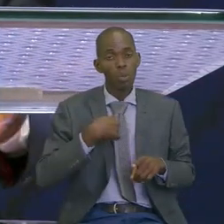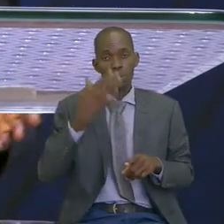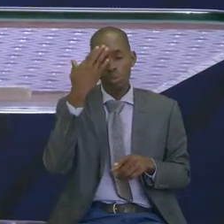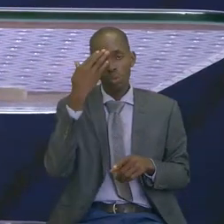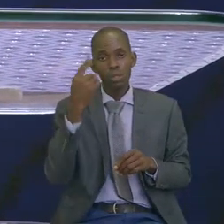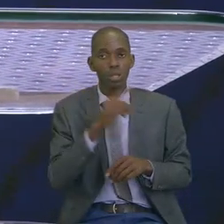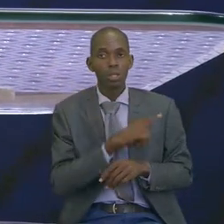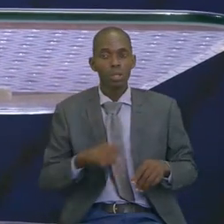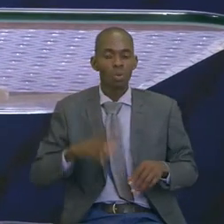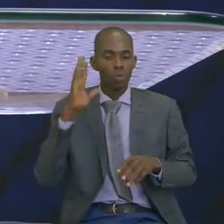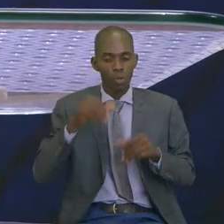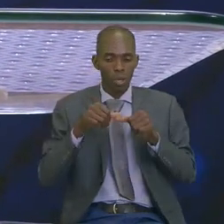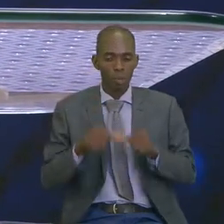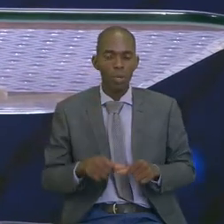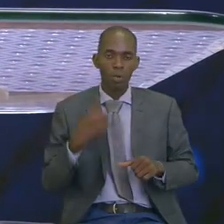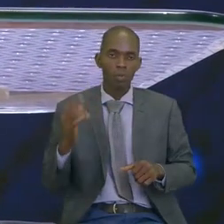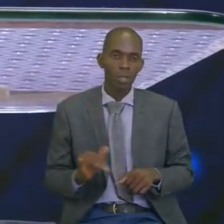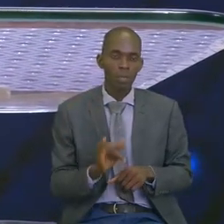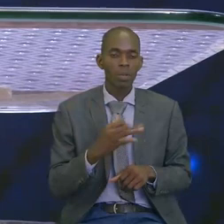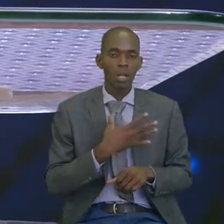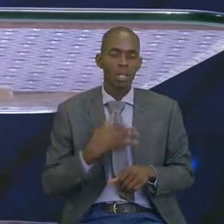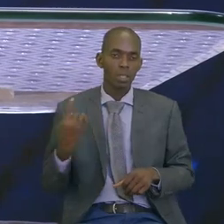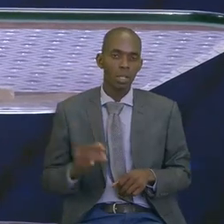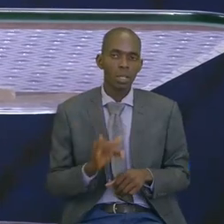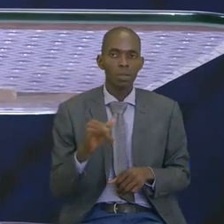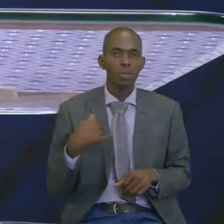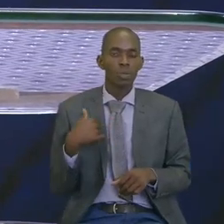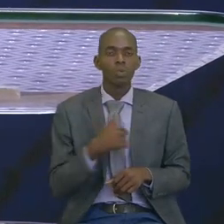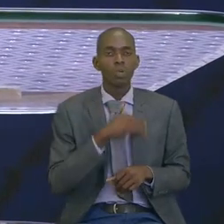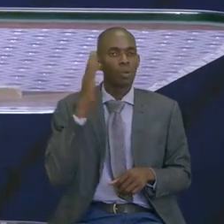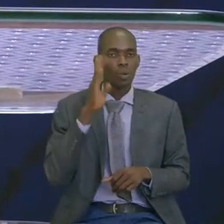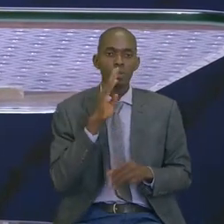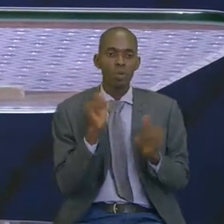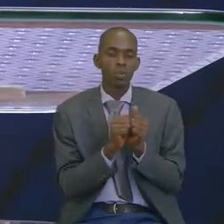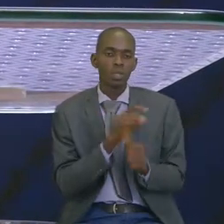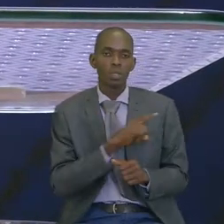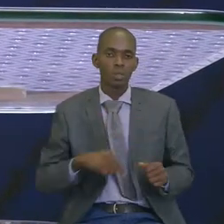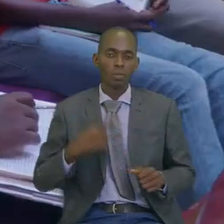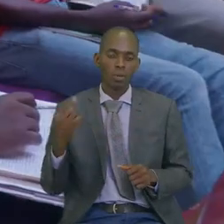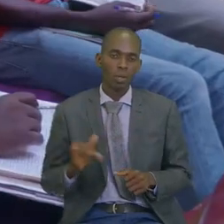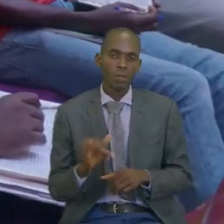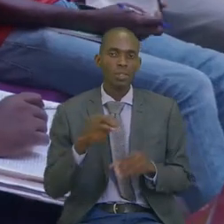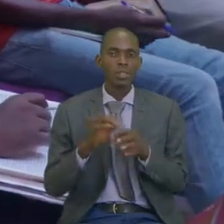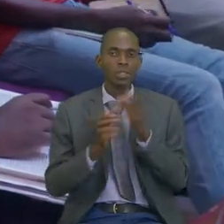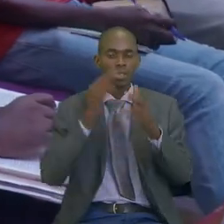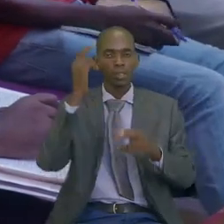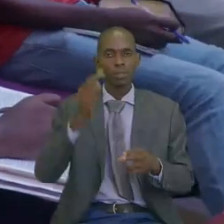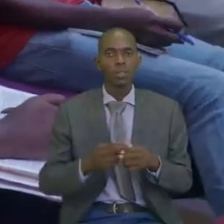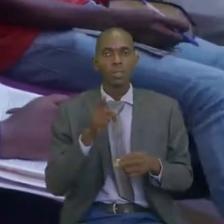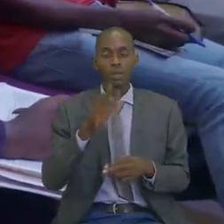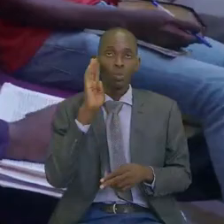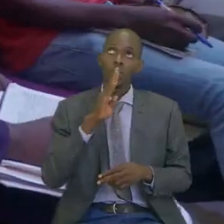Lord will abide forever and ever, and will be with the Lord forever in Jesus' name. You'll